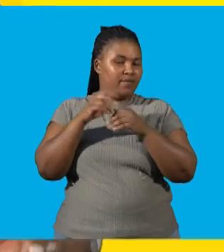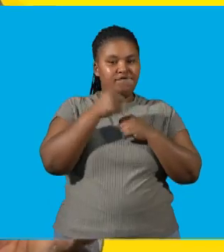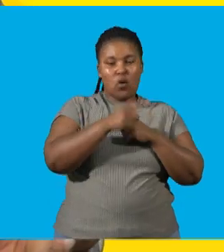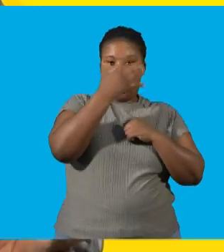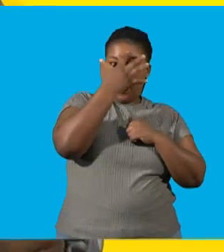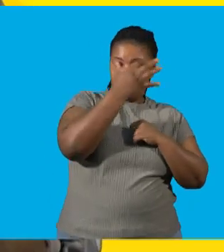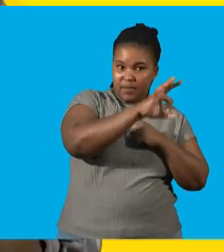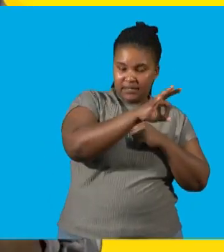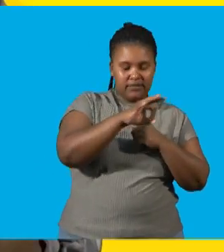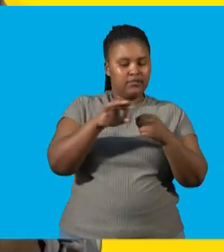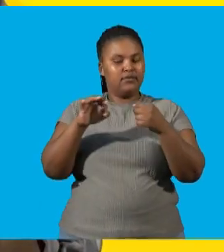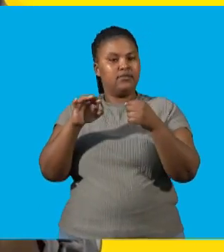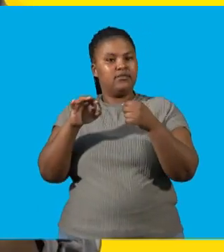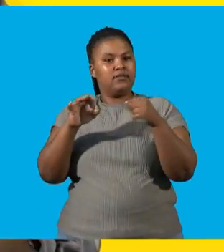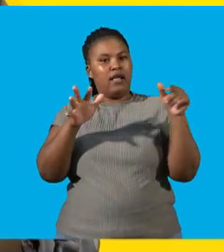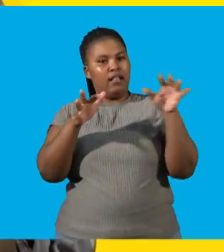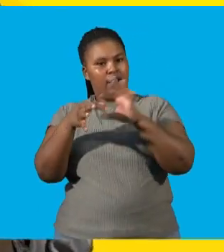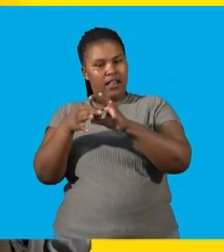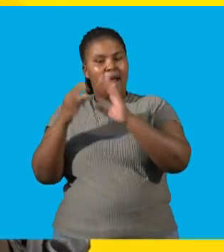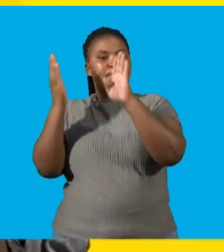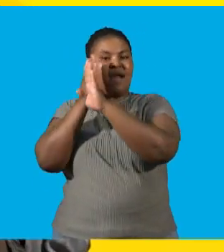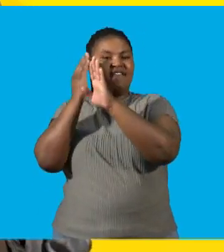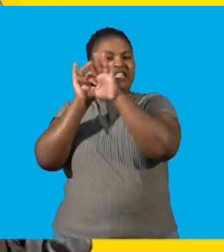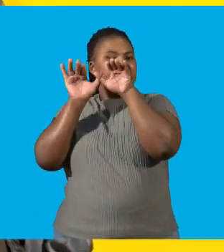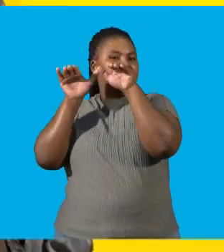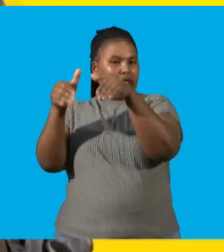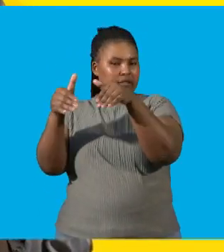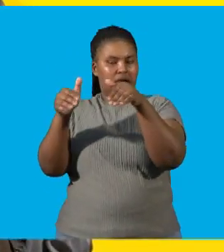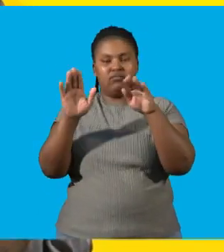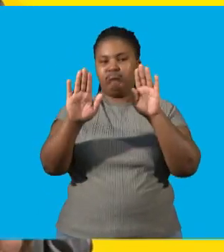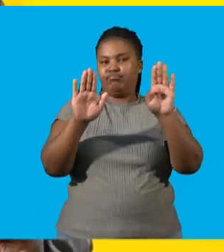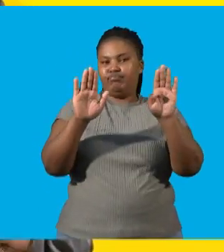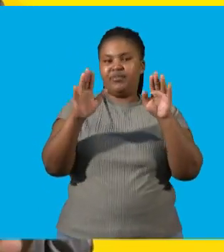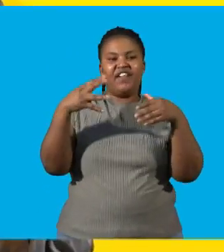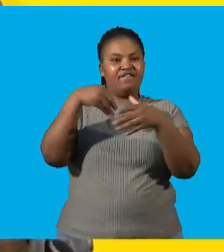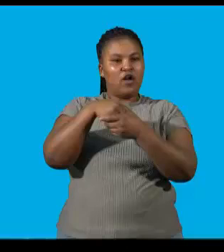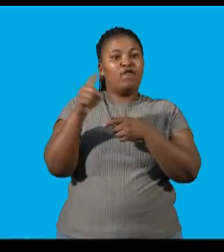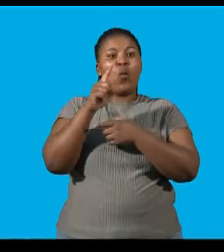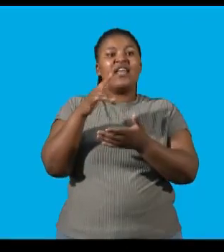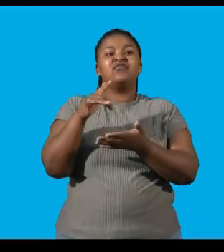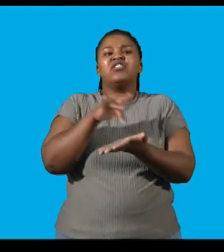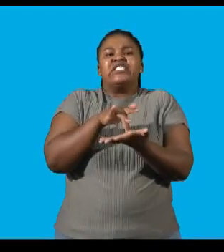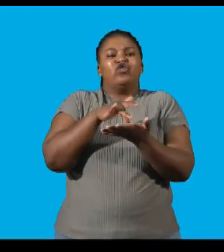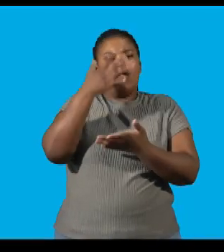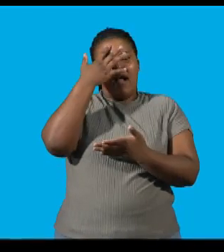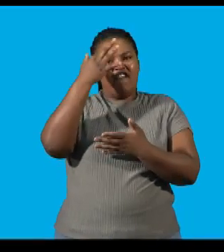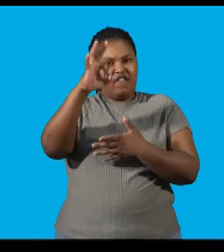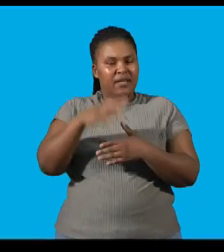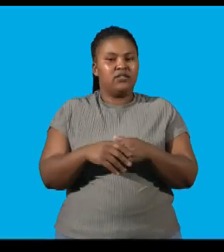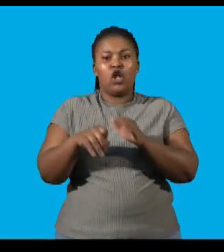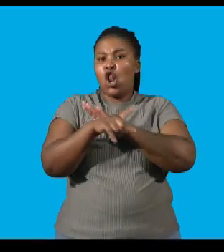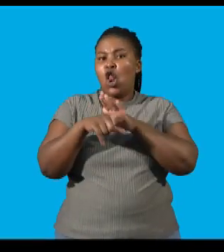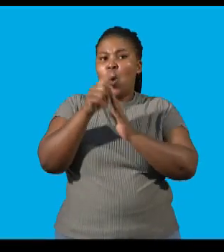the government and the private sector. So it will involve the central government,